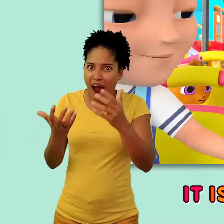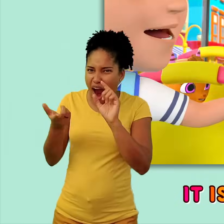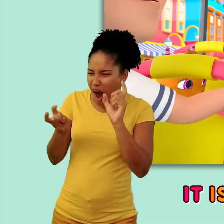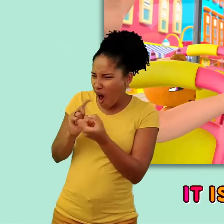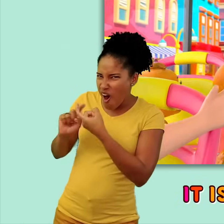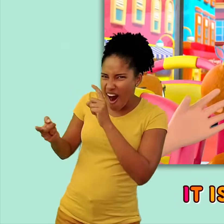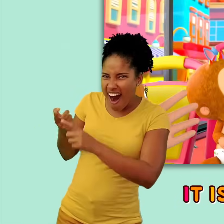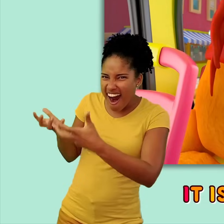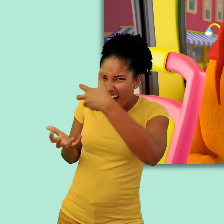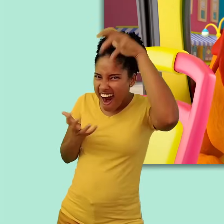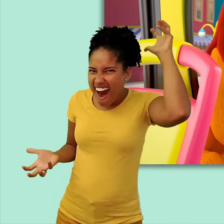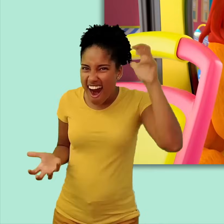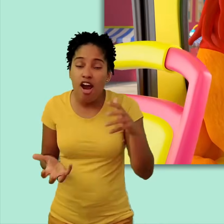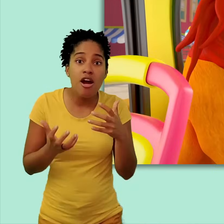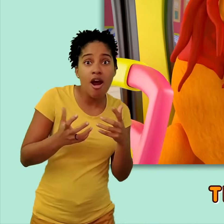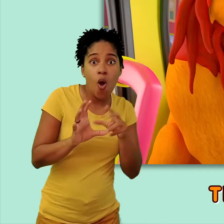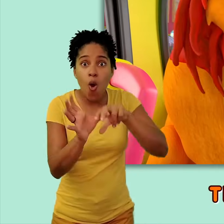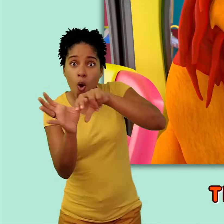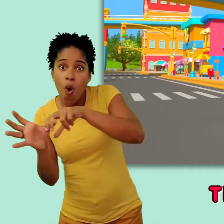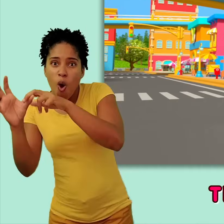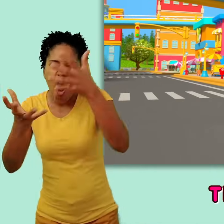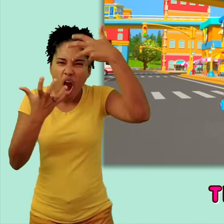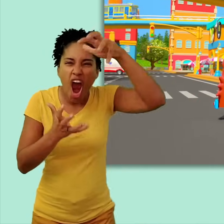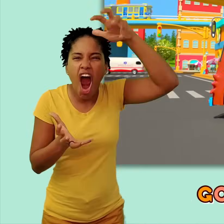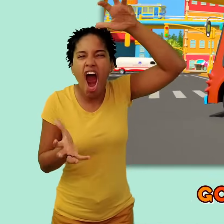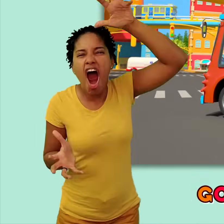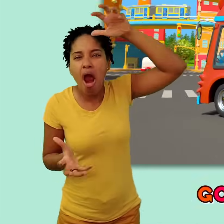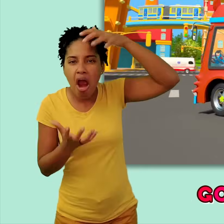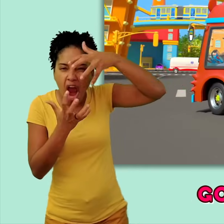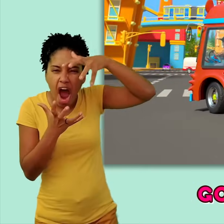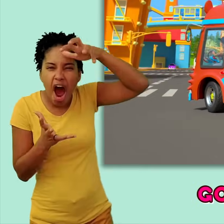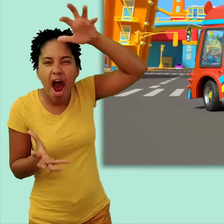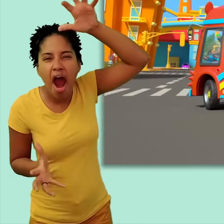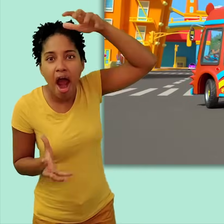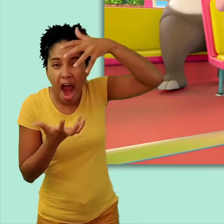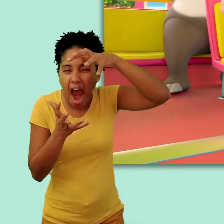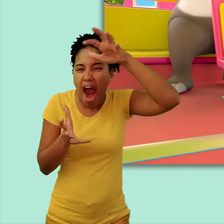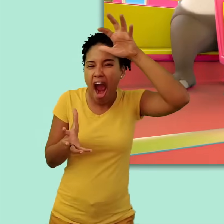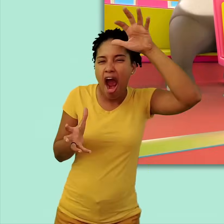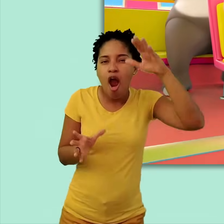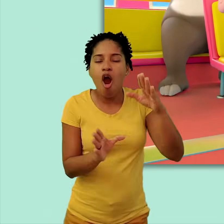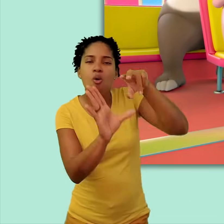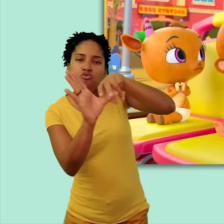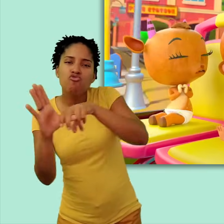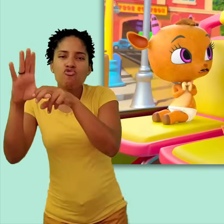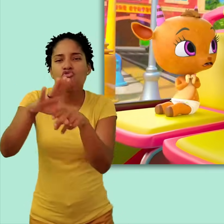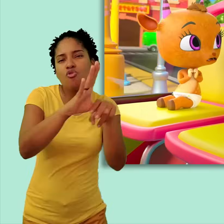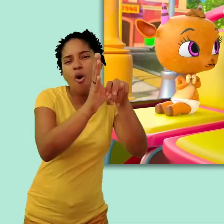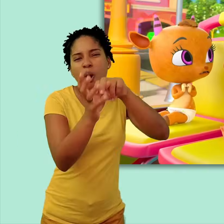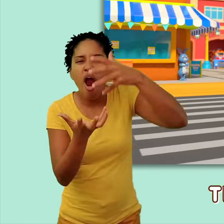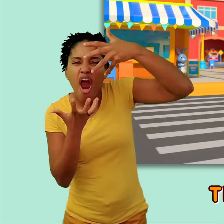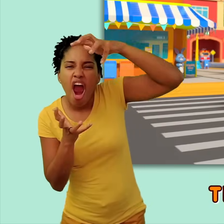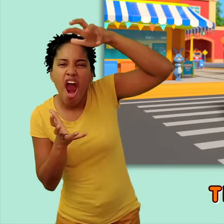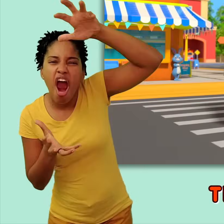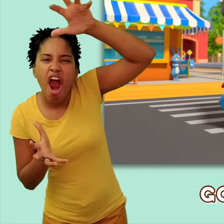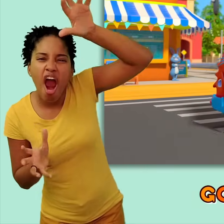our friend the lion. The lion on the bus goes roar, roar, roar, roar, roar, roar, roar, roar,